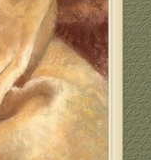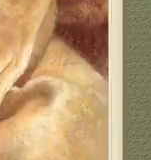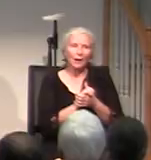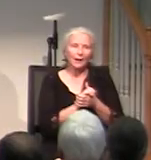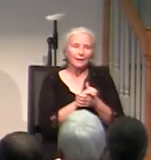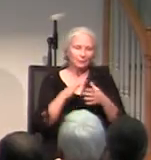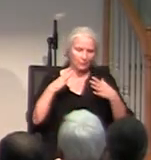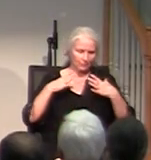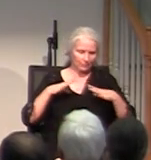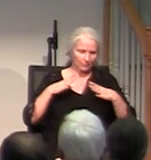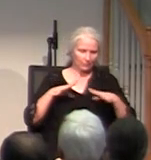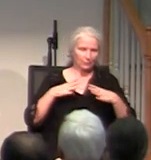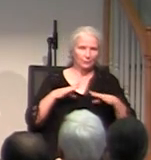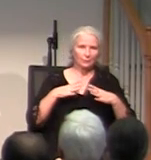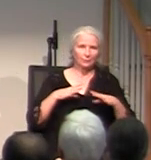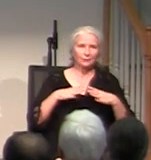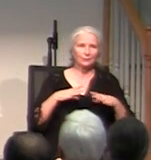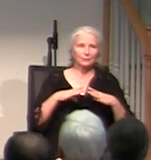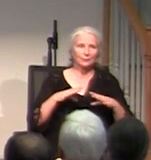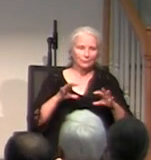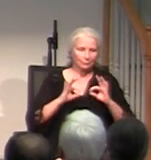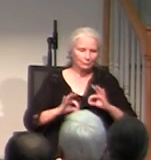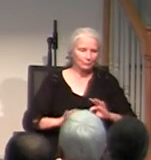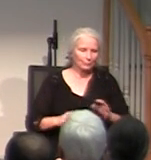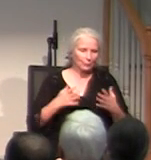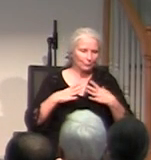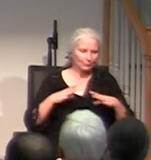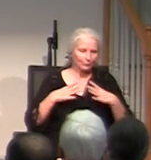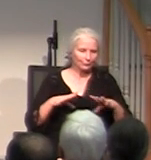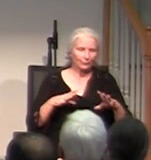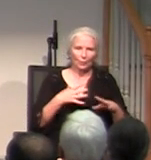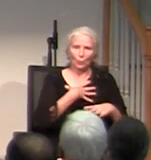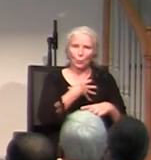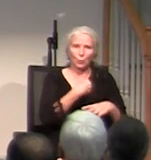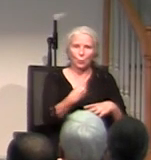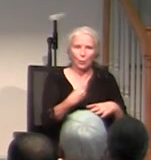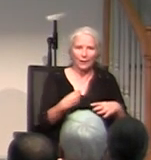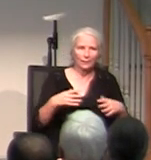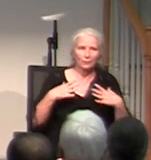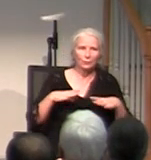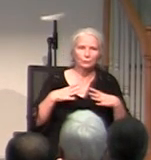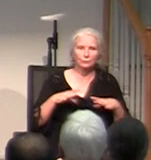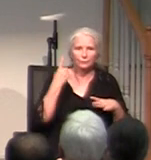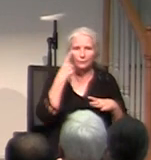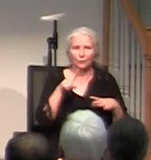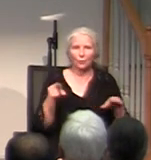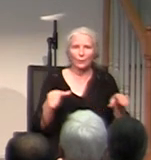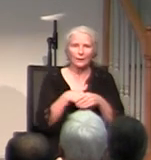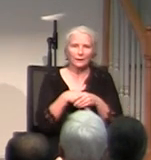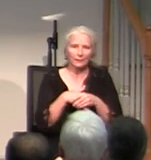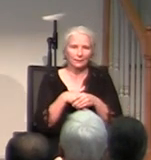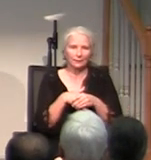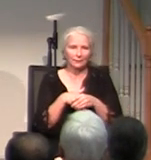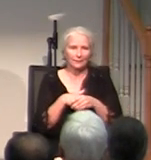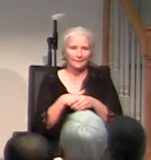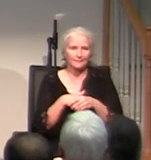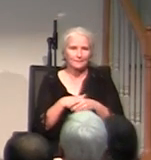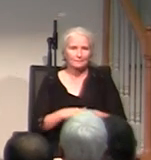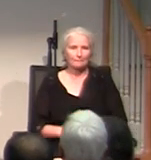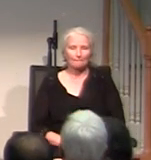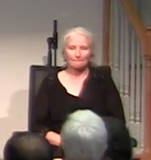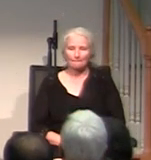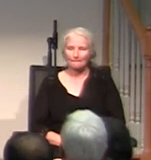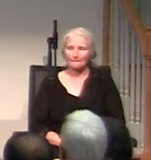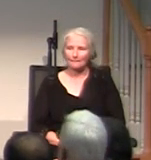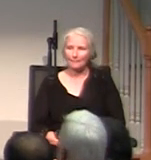Isaiah 61:10. We see this picture of a bridegroom and a bride several places in Scripture. I mentioned the